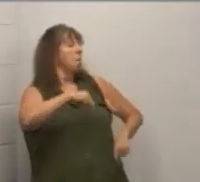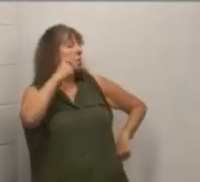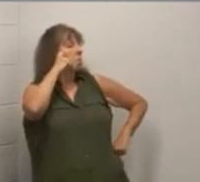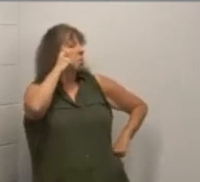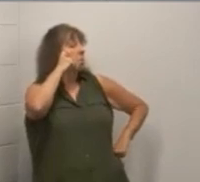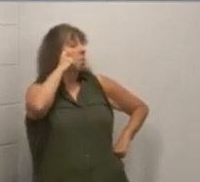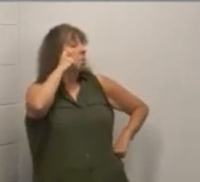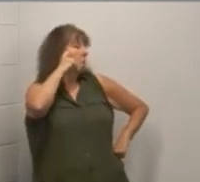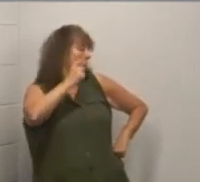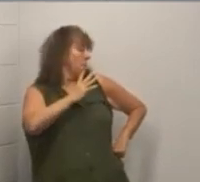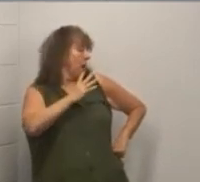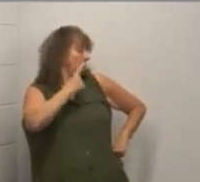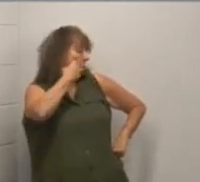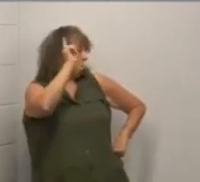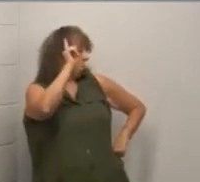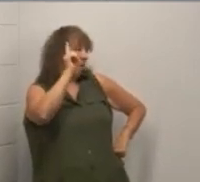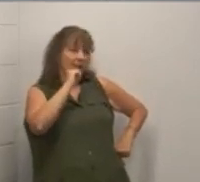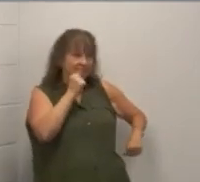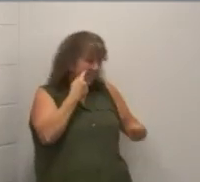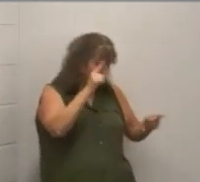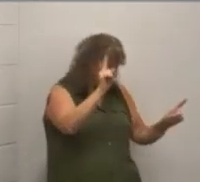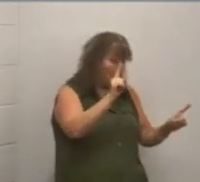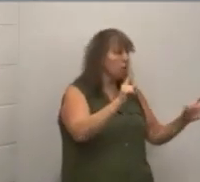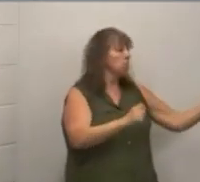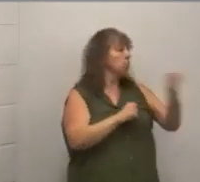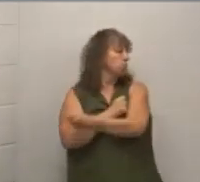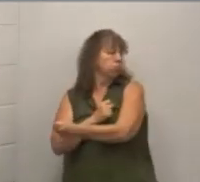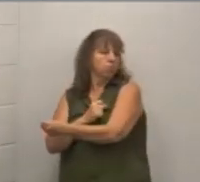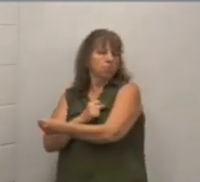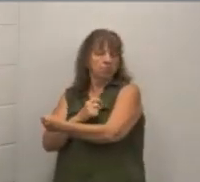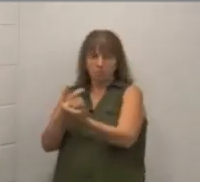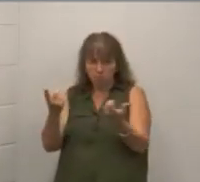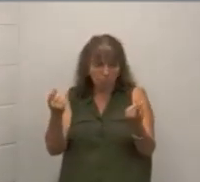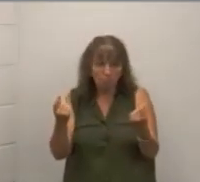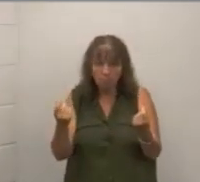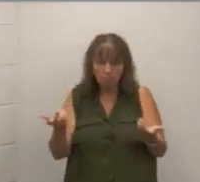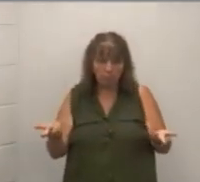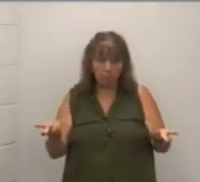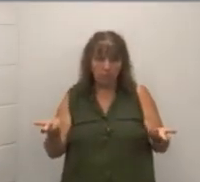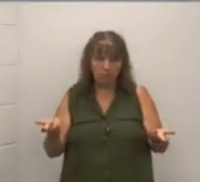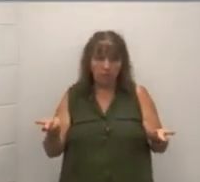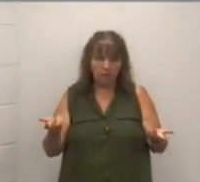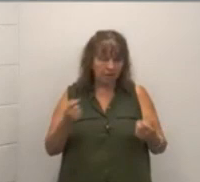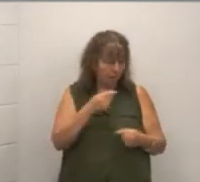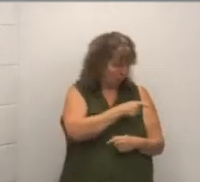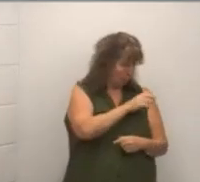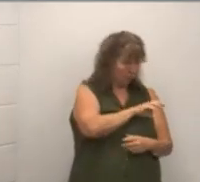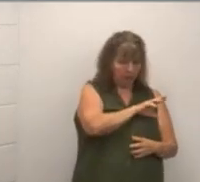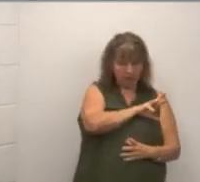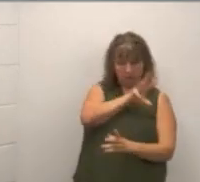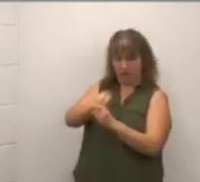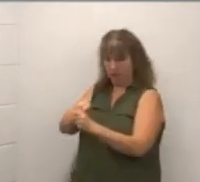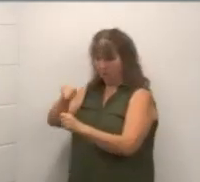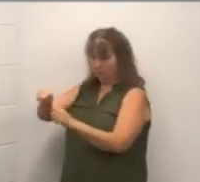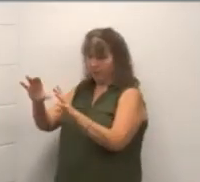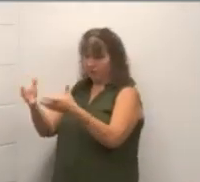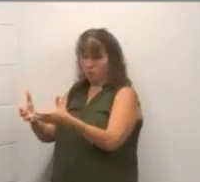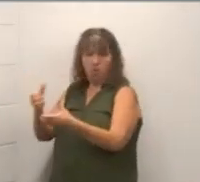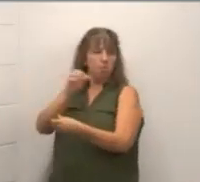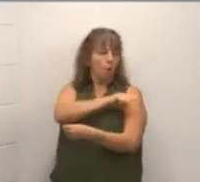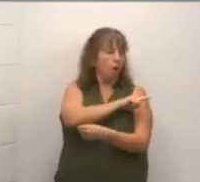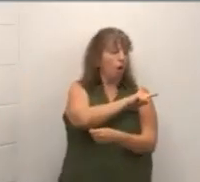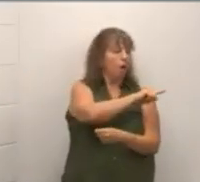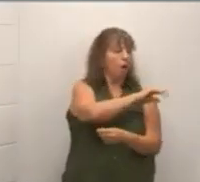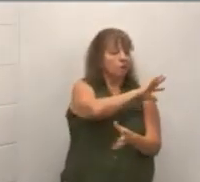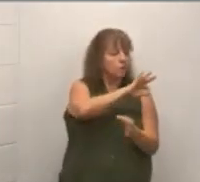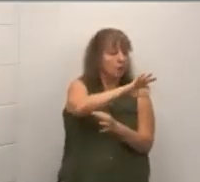if it is not working. What are the plans for those kids? Will they be placed in existing remote learning classes, or will new ones